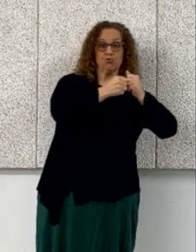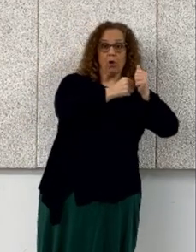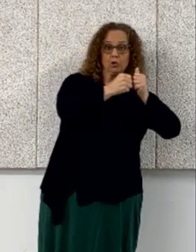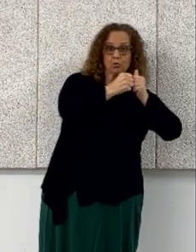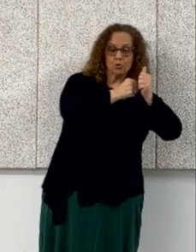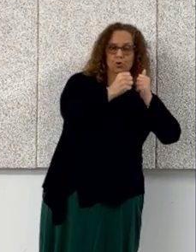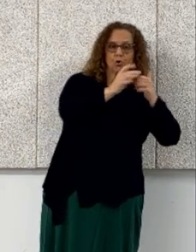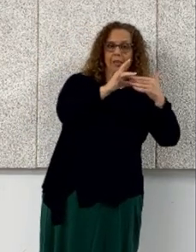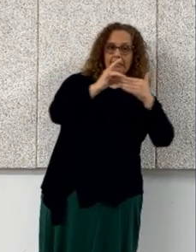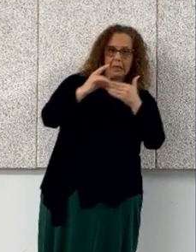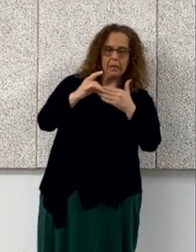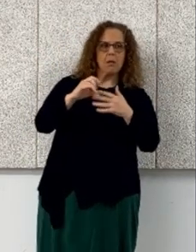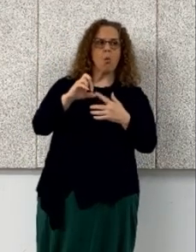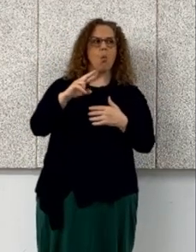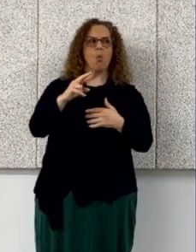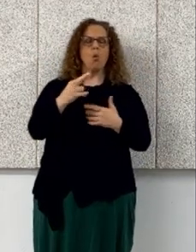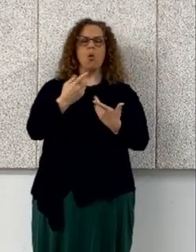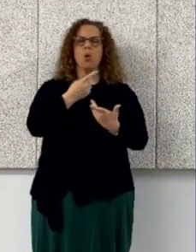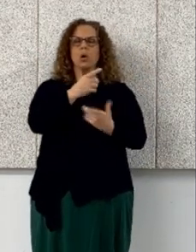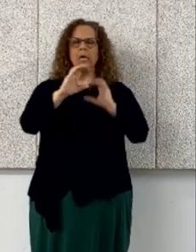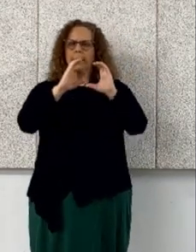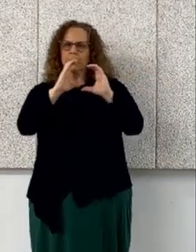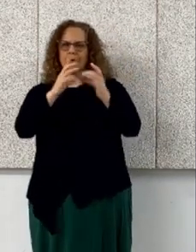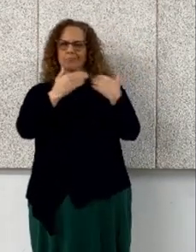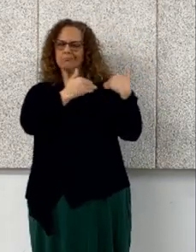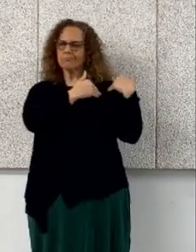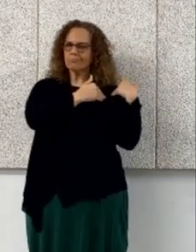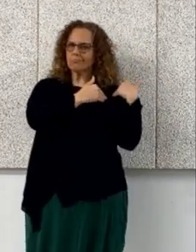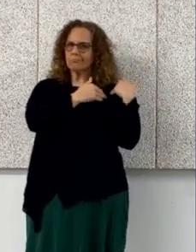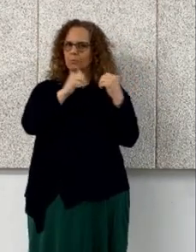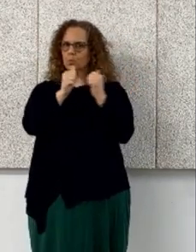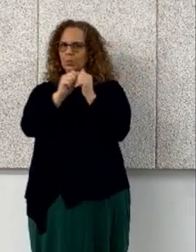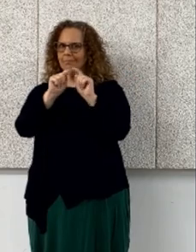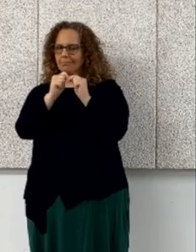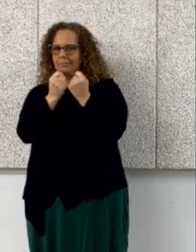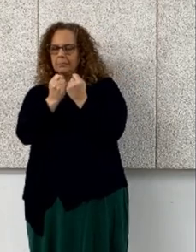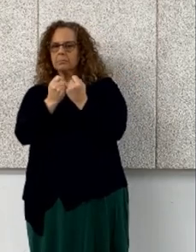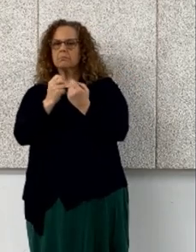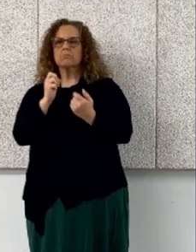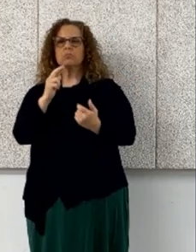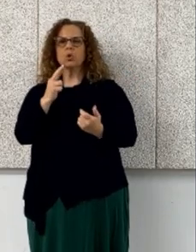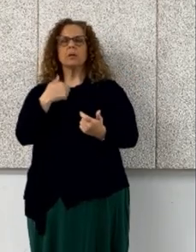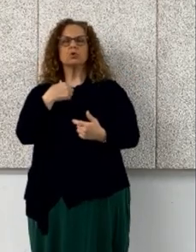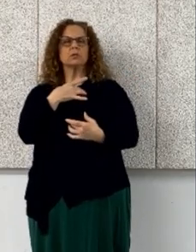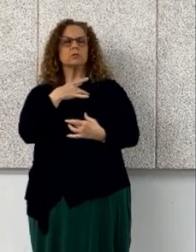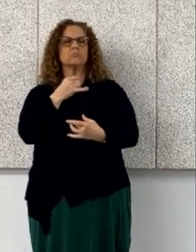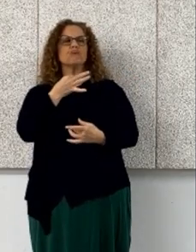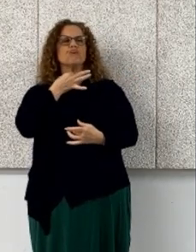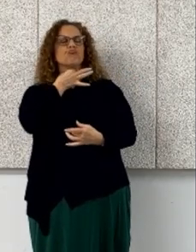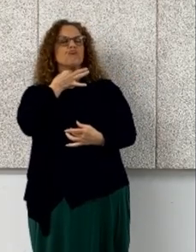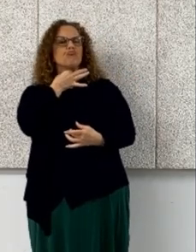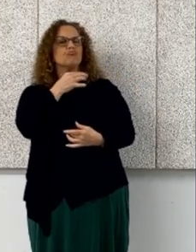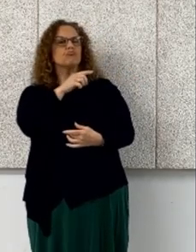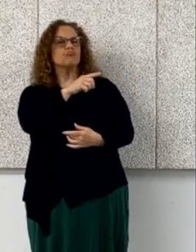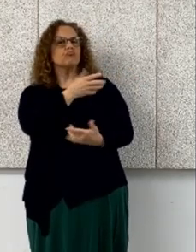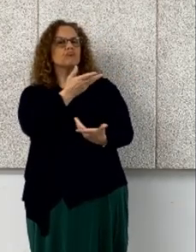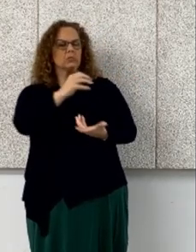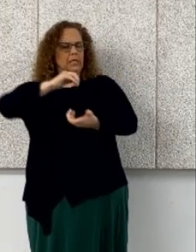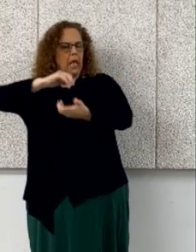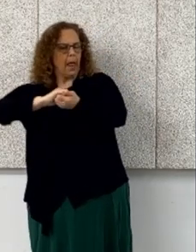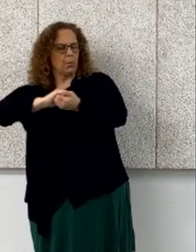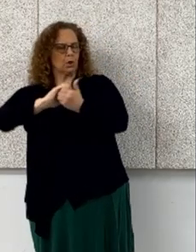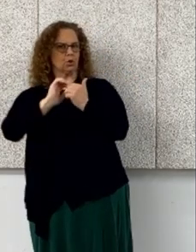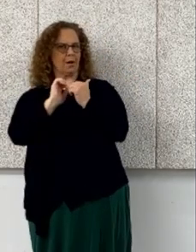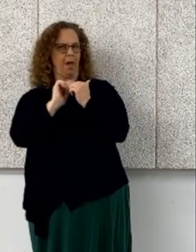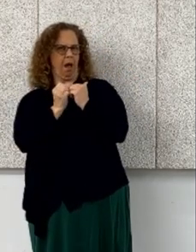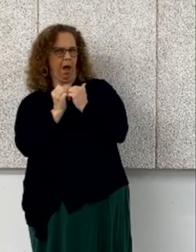you communicate about responsibilities with your teams? I'm so interested in this notion of how we put collaboration